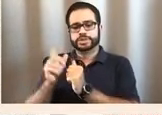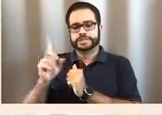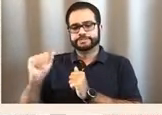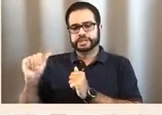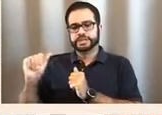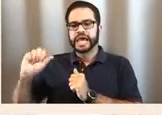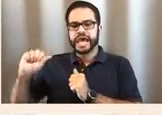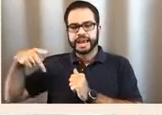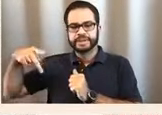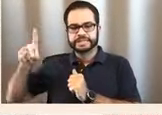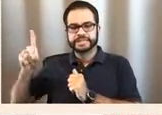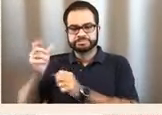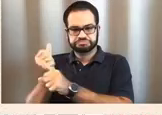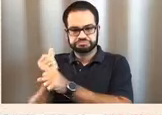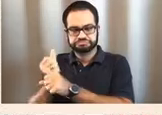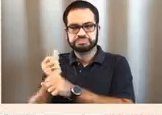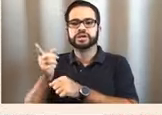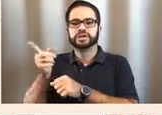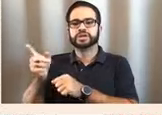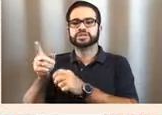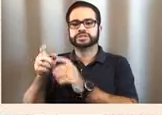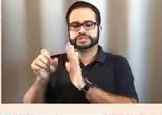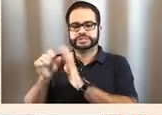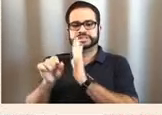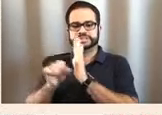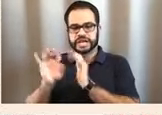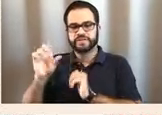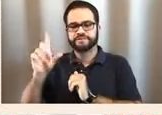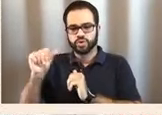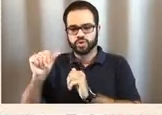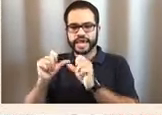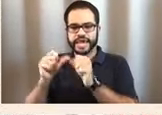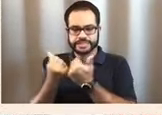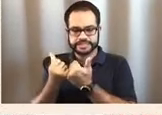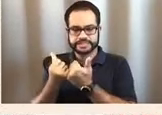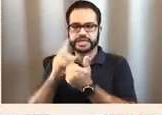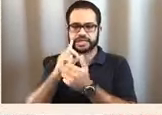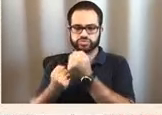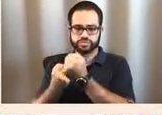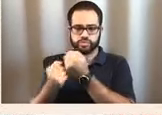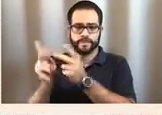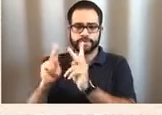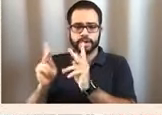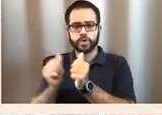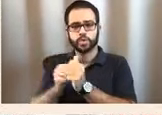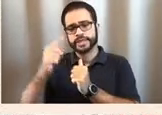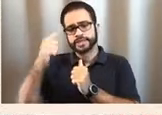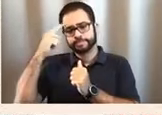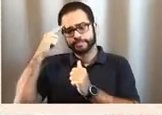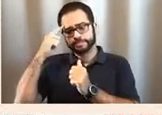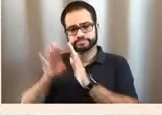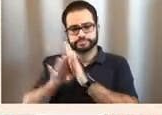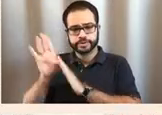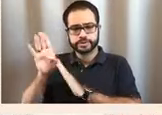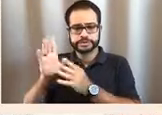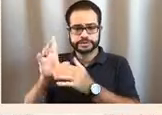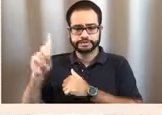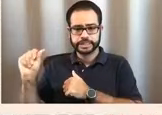that supports persons with developmental disabilities in living, learning, and working in their community.